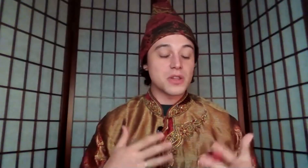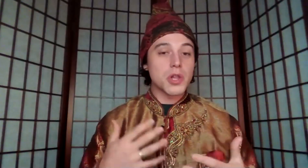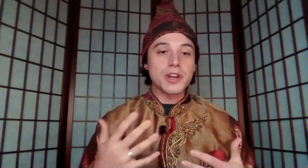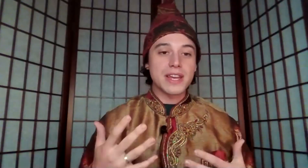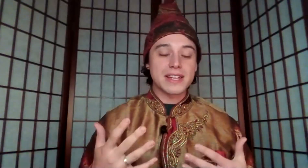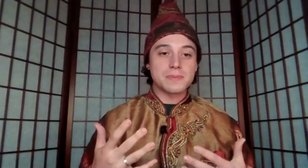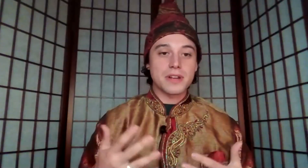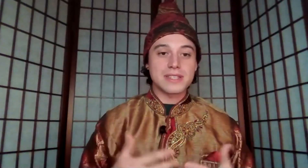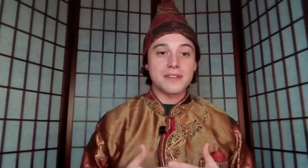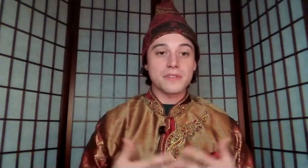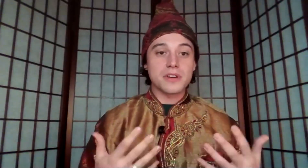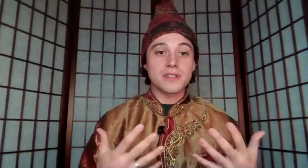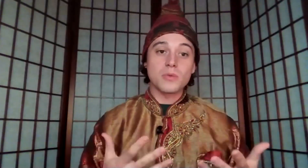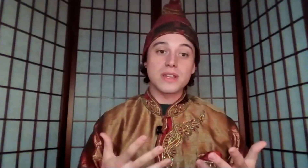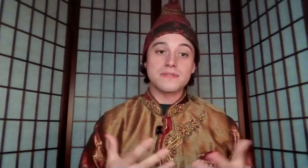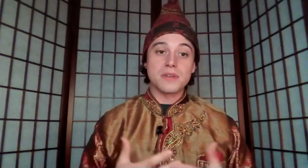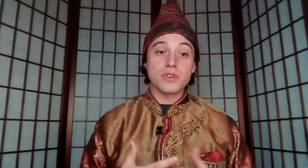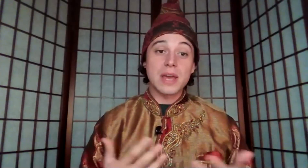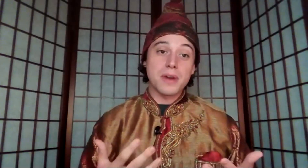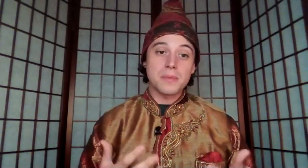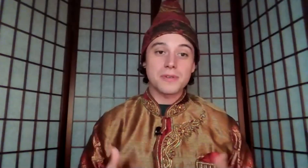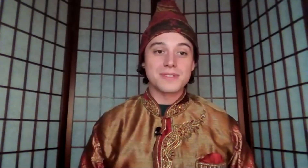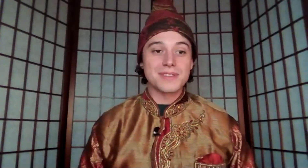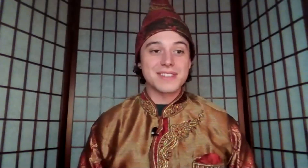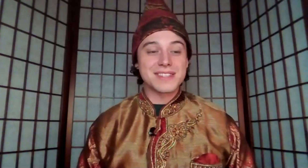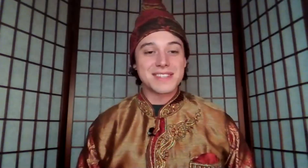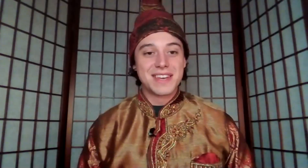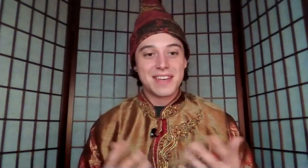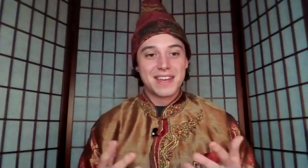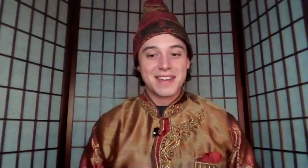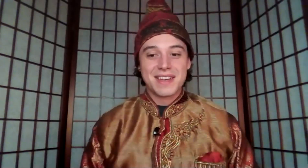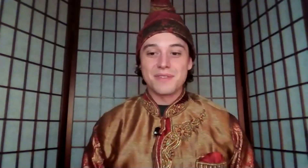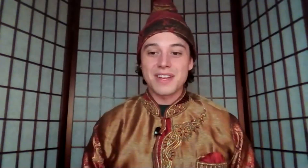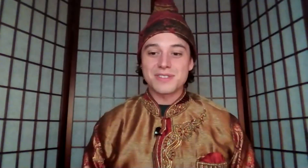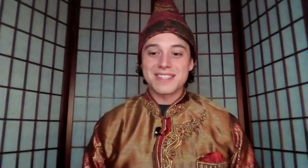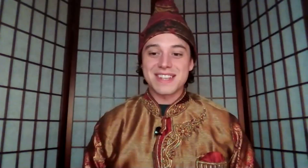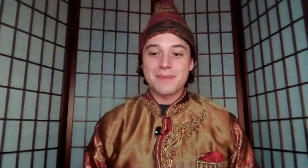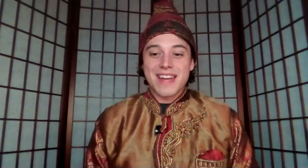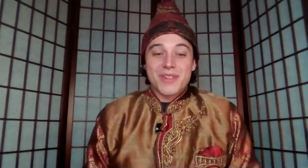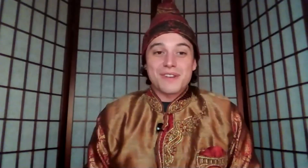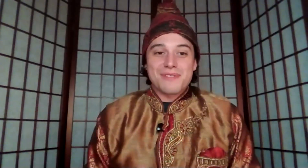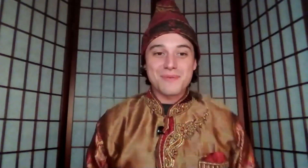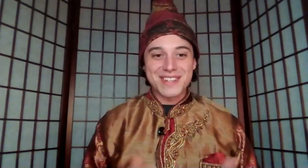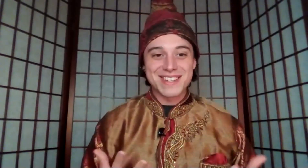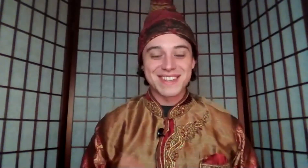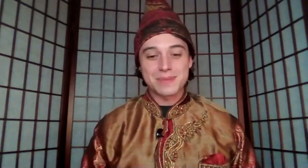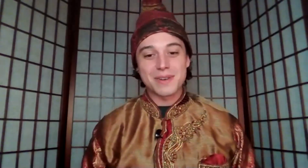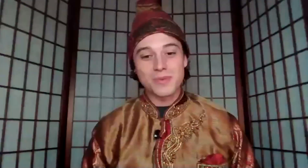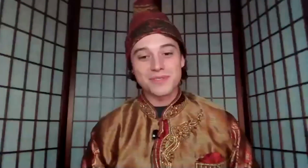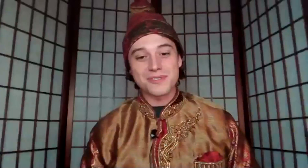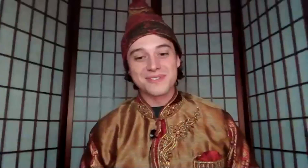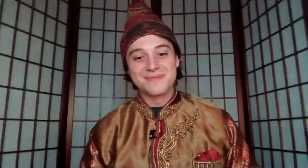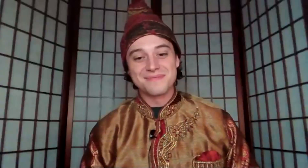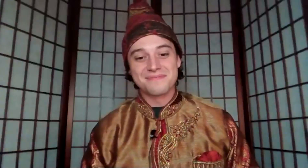movement and learning experience. I've learned the wind from Renee Baribeau. So this is a very interesting time, and I love the wind. It's